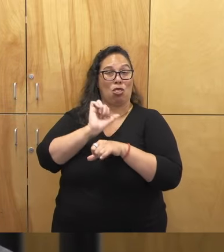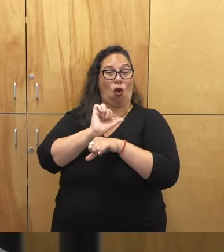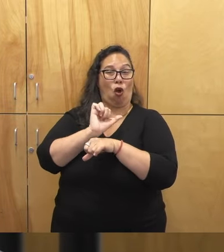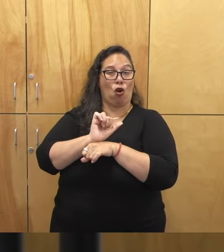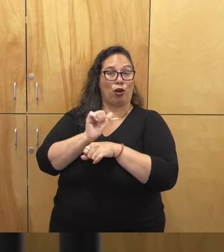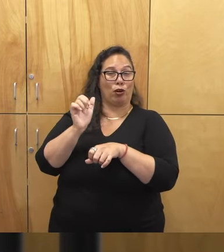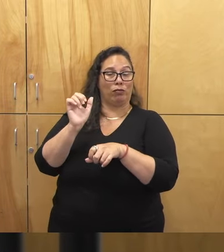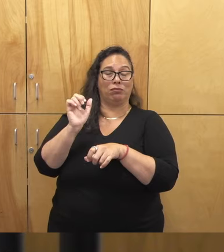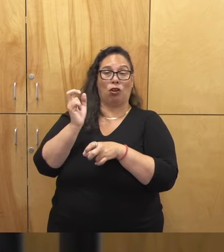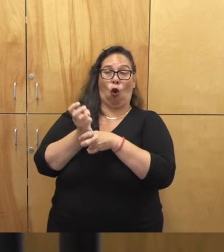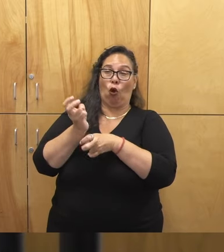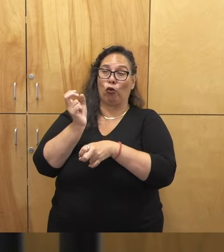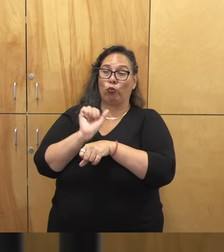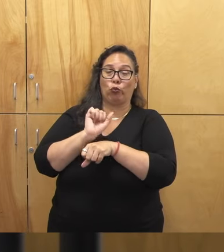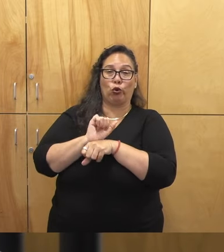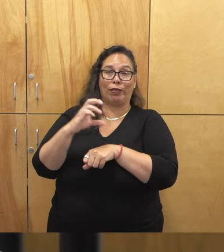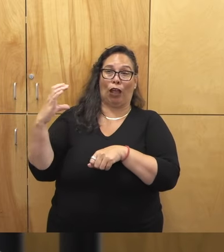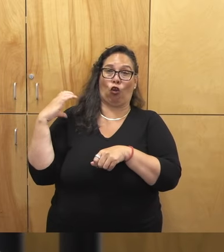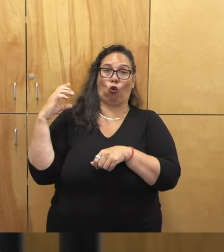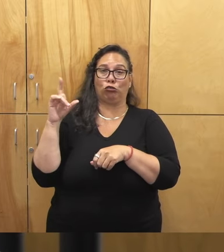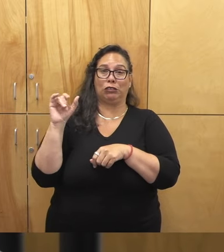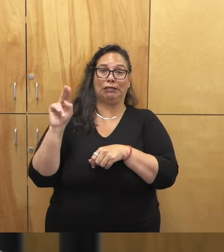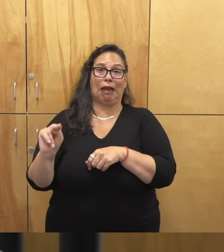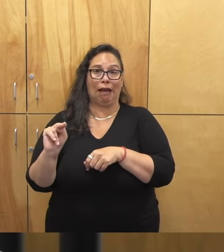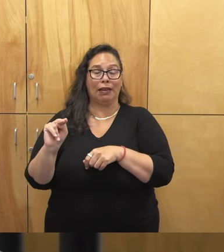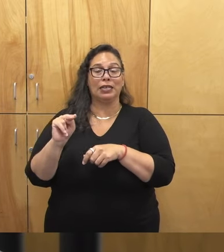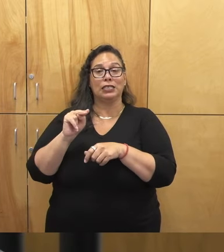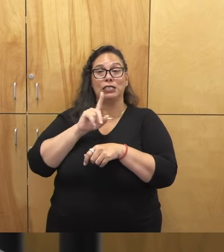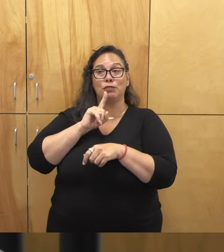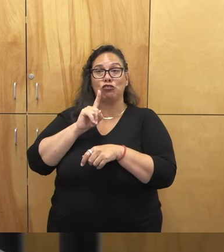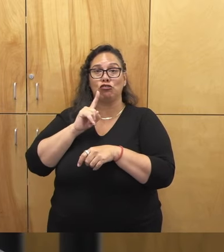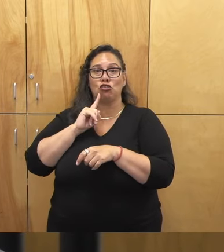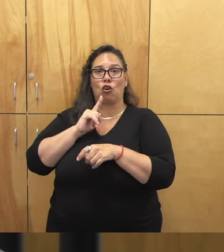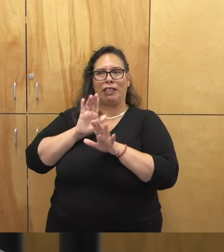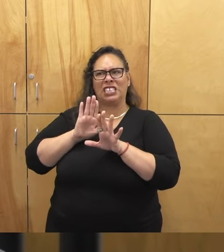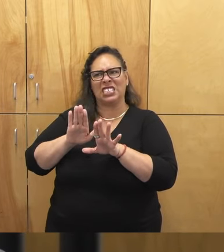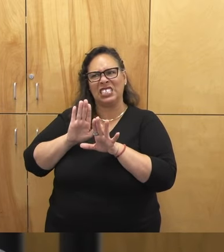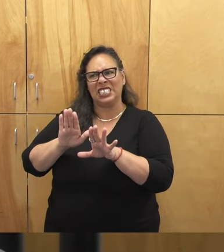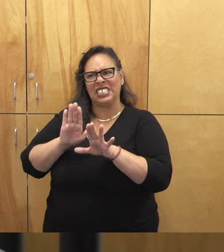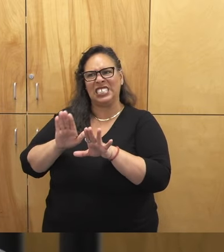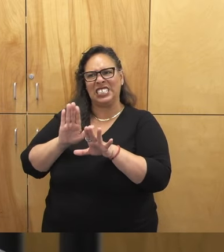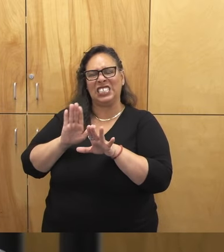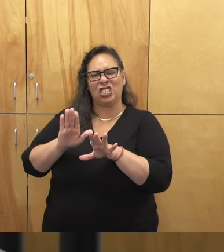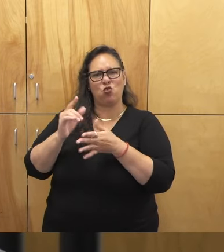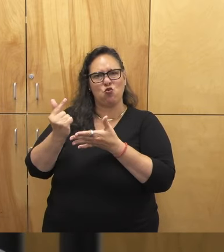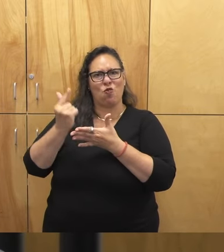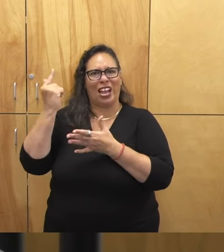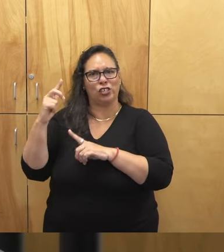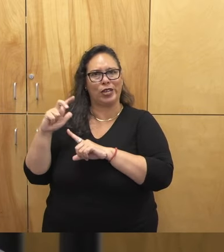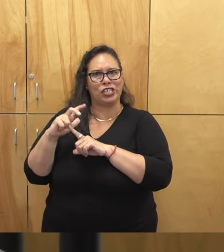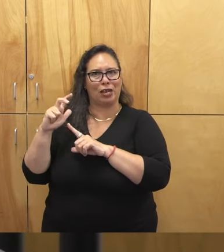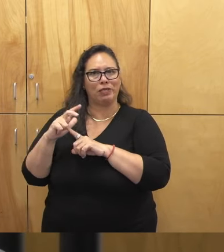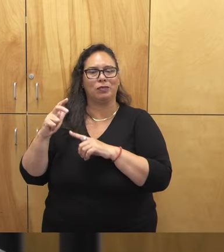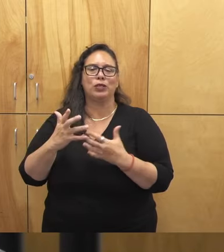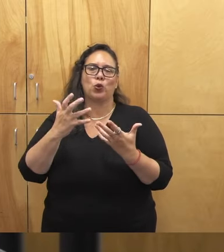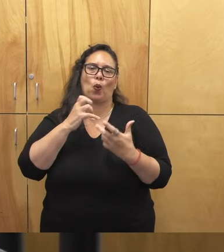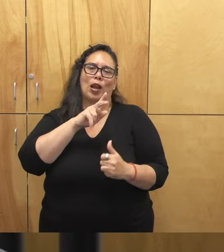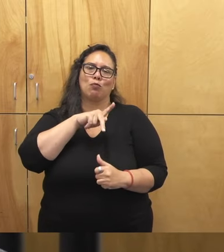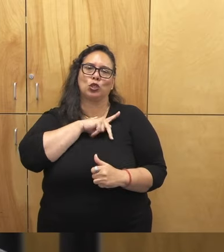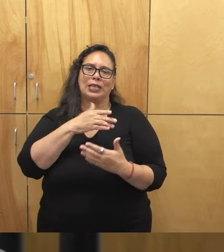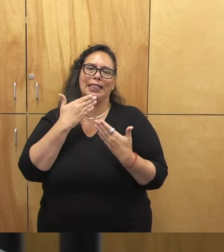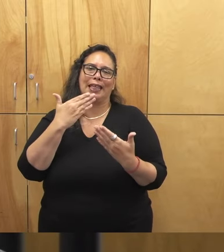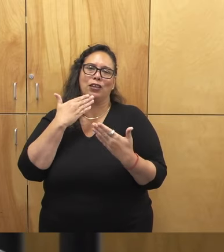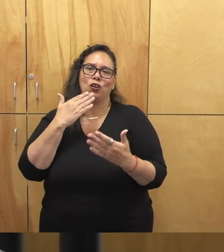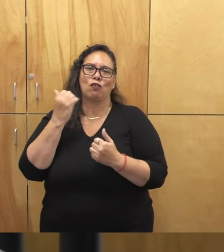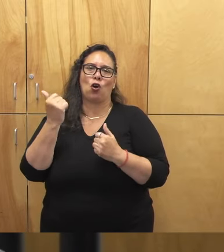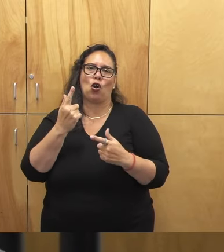Coach Don has done behind the scenes to make sure that they continue to pump championships out over there, man. And so I just wanted to personally thank him for all of